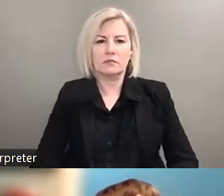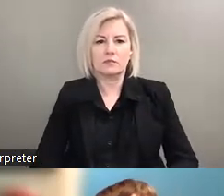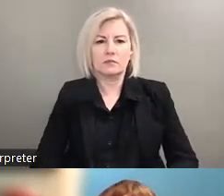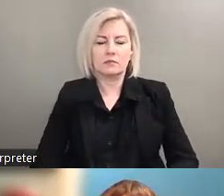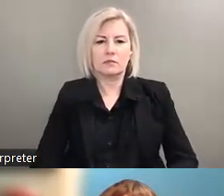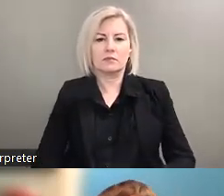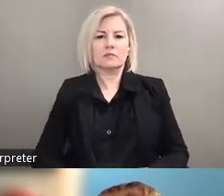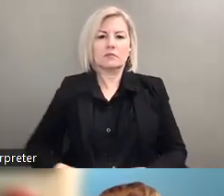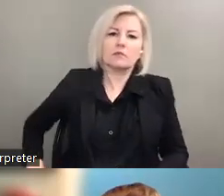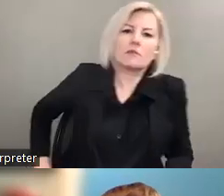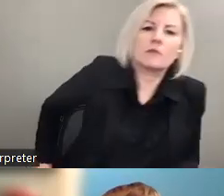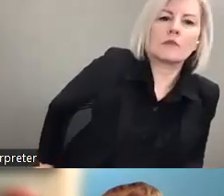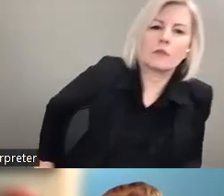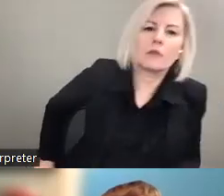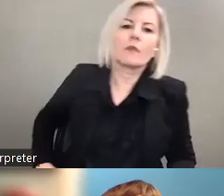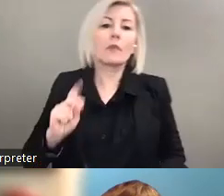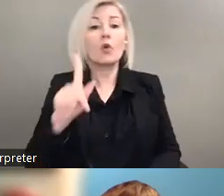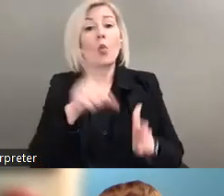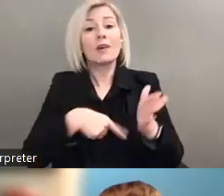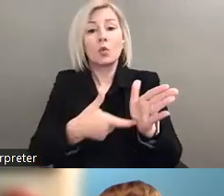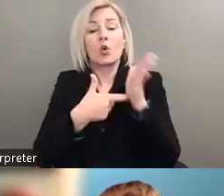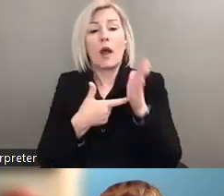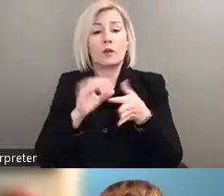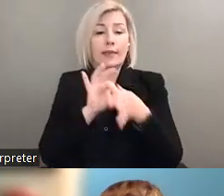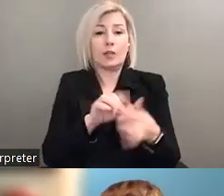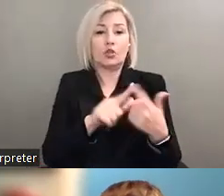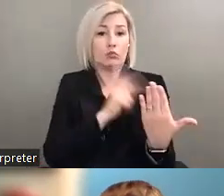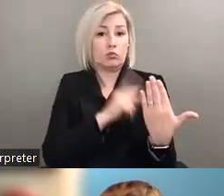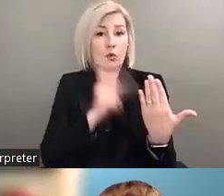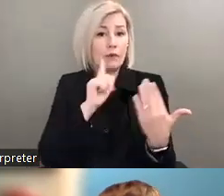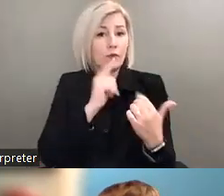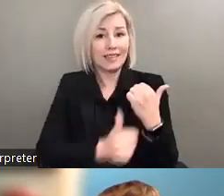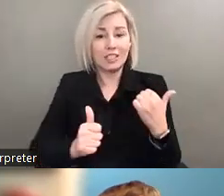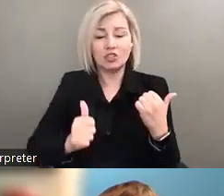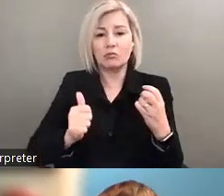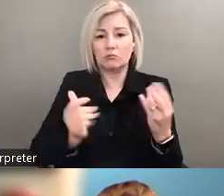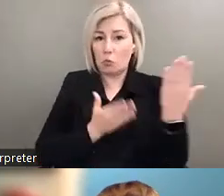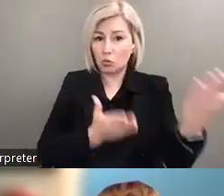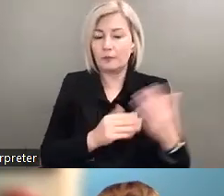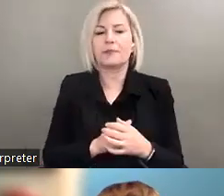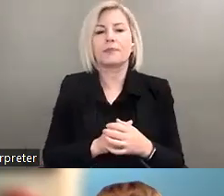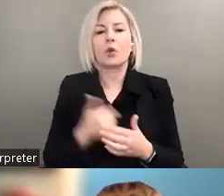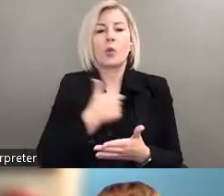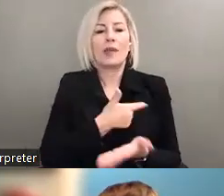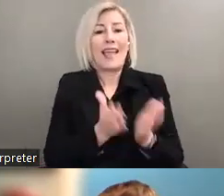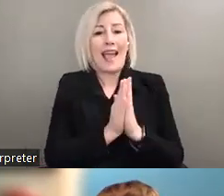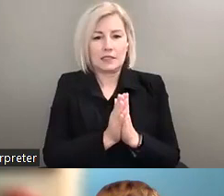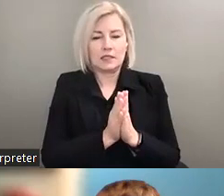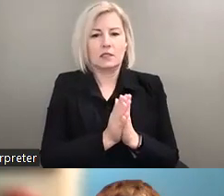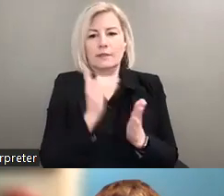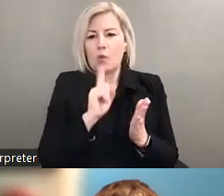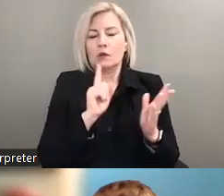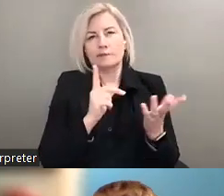So what is required in terms of programming for each proposal? Here is what we ask for in order for you to